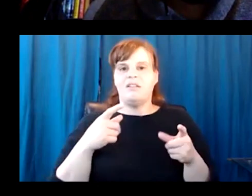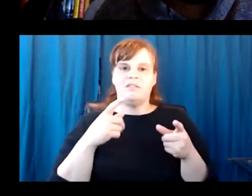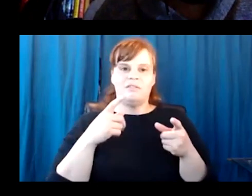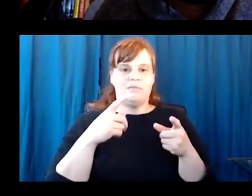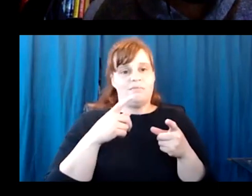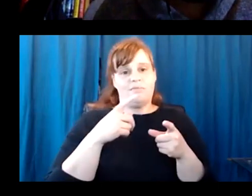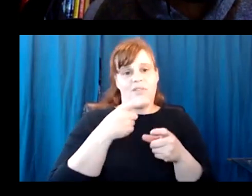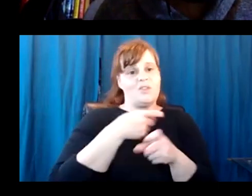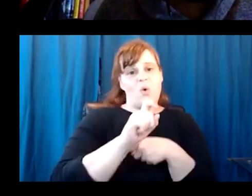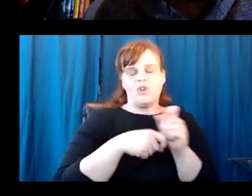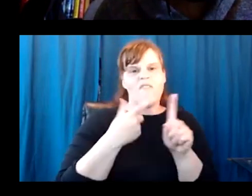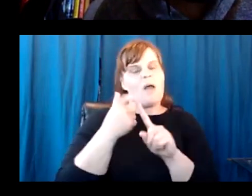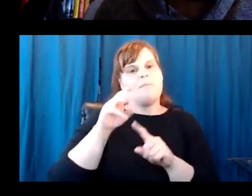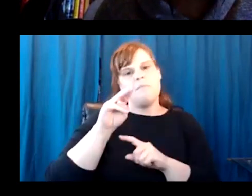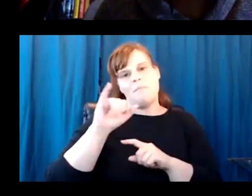whites.